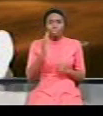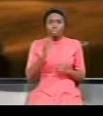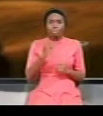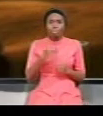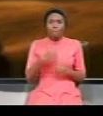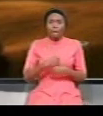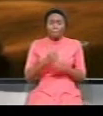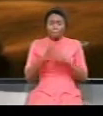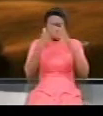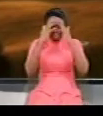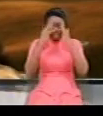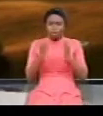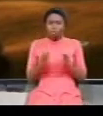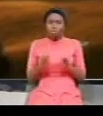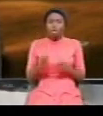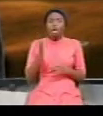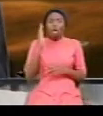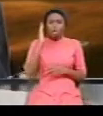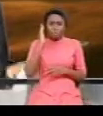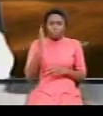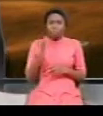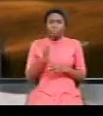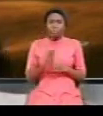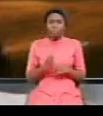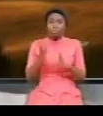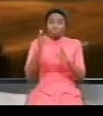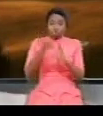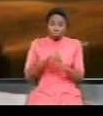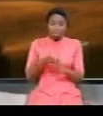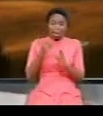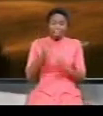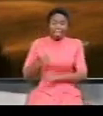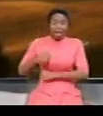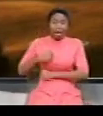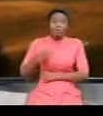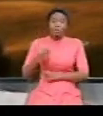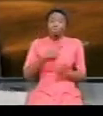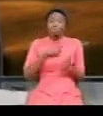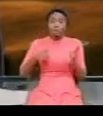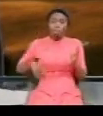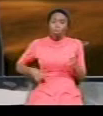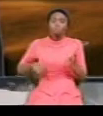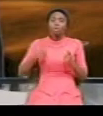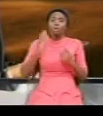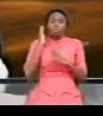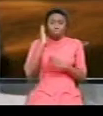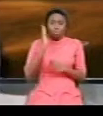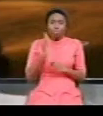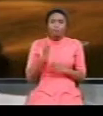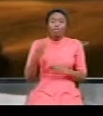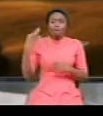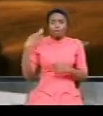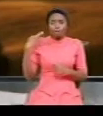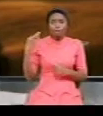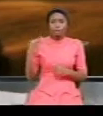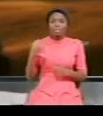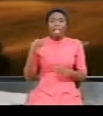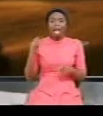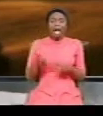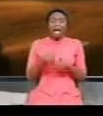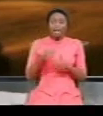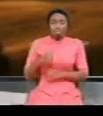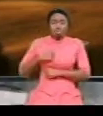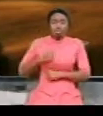make decisions, should join the army of the law, should volunteer in the soldier of the